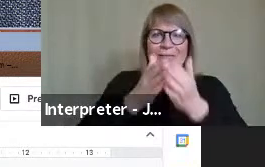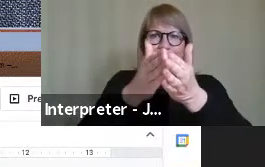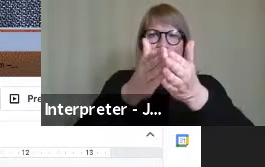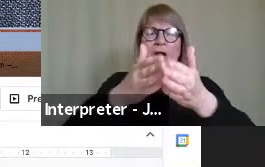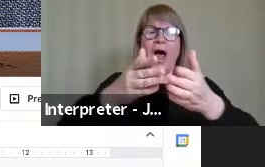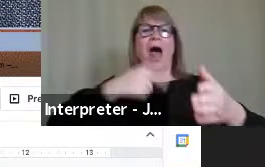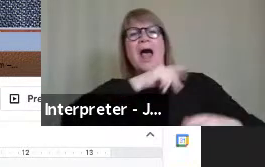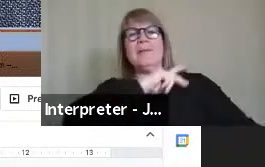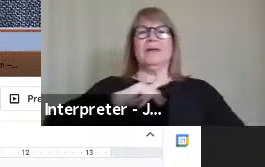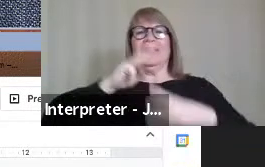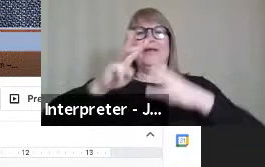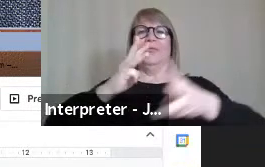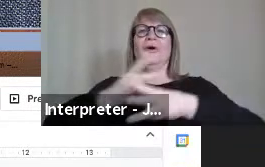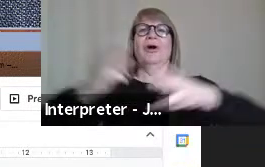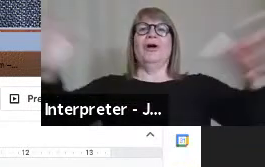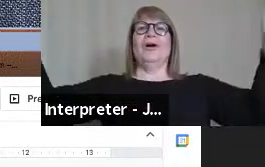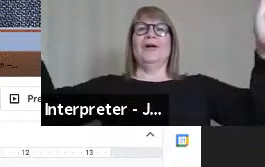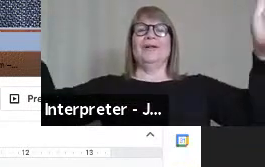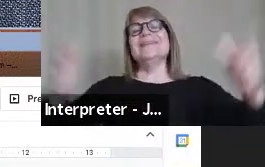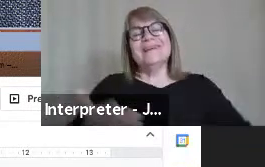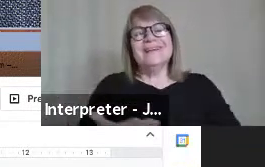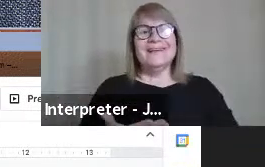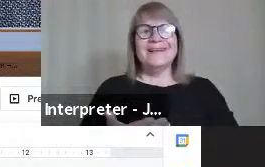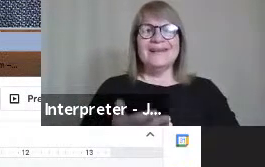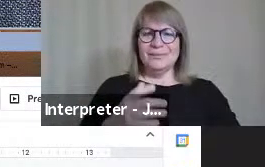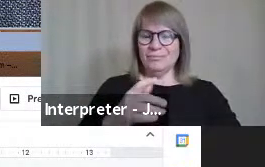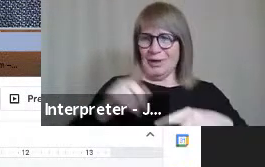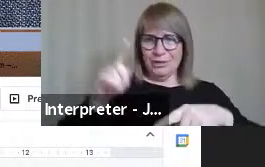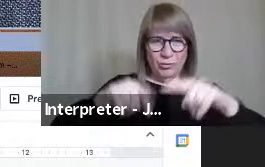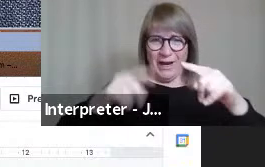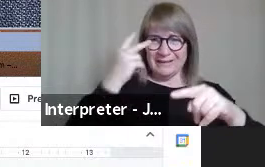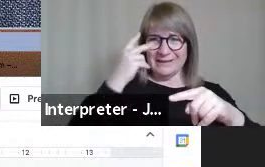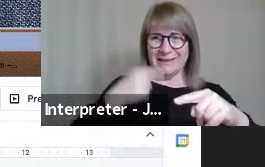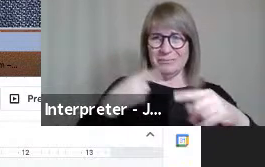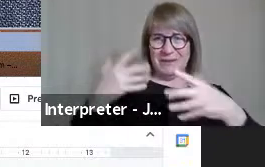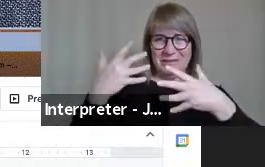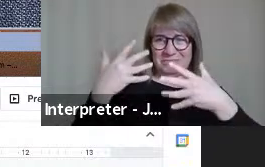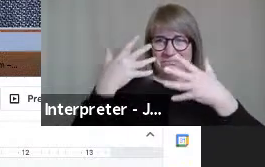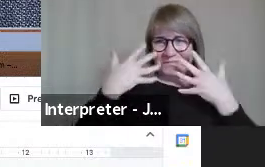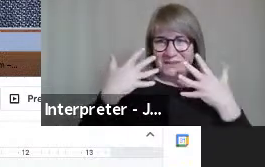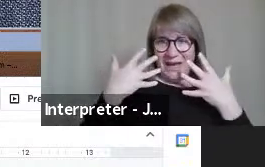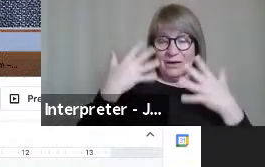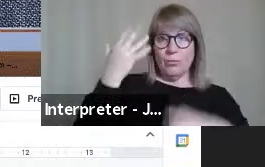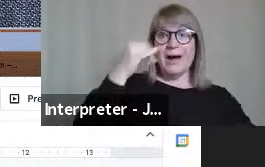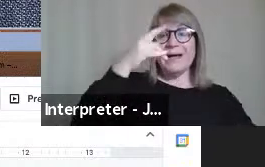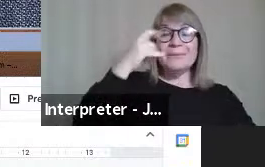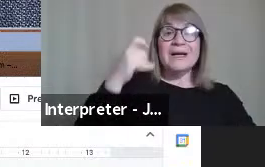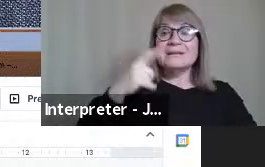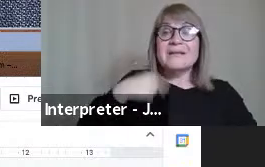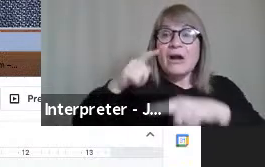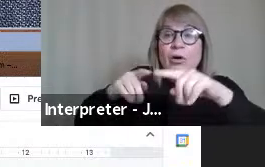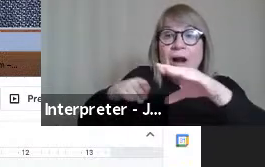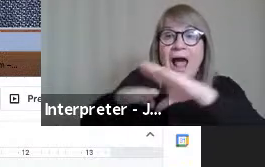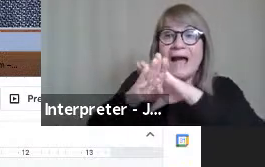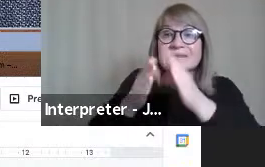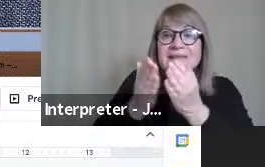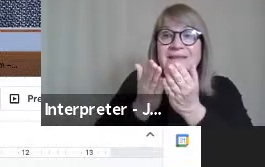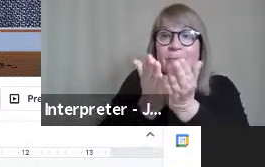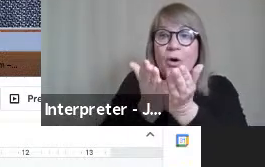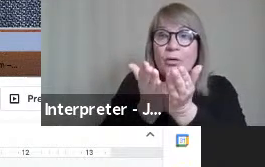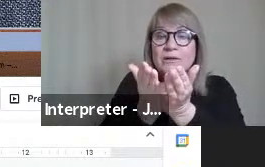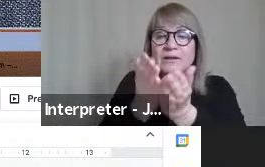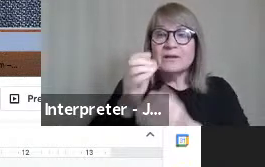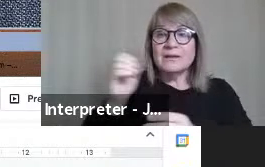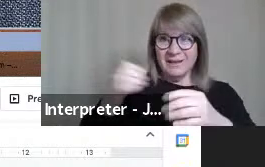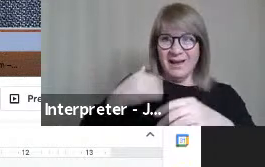photo but what you couldn't see was that i was really sad because i couldn't access the boat despite there was a ramp there it seemed to be more